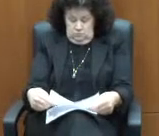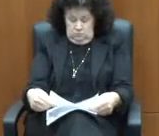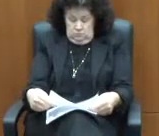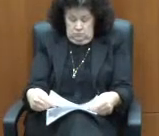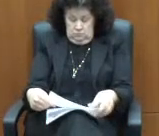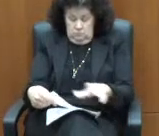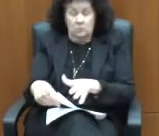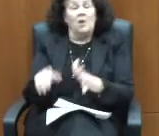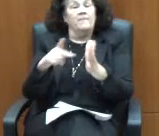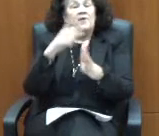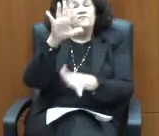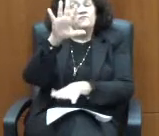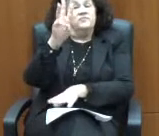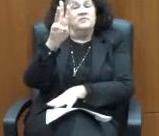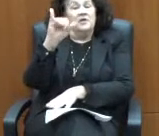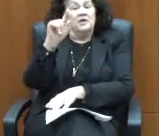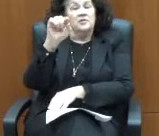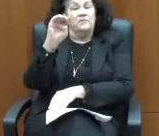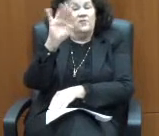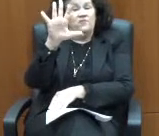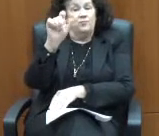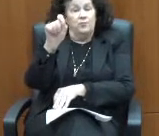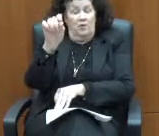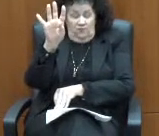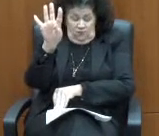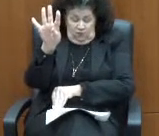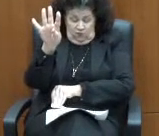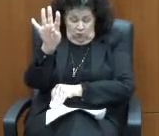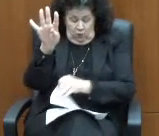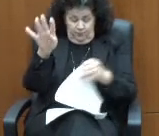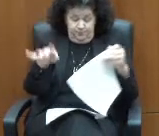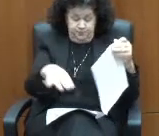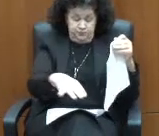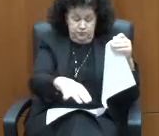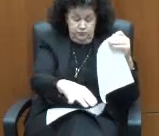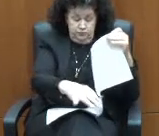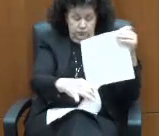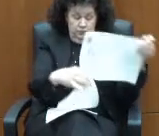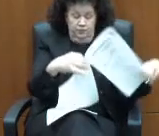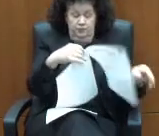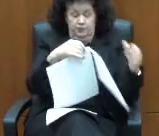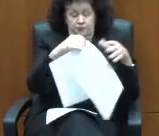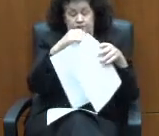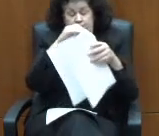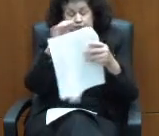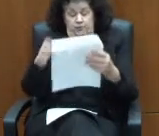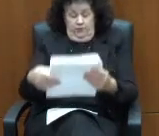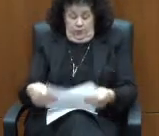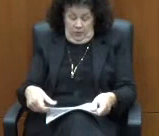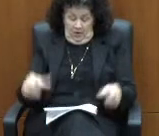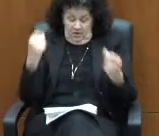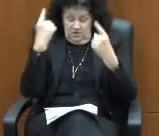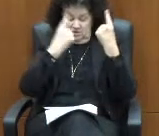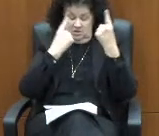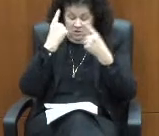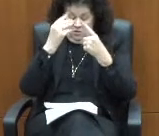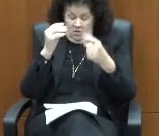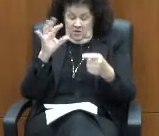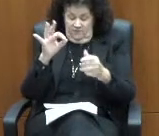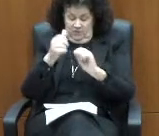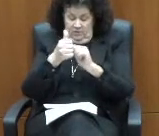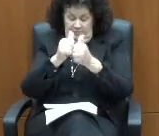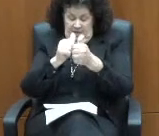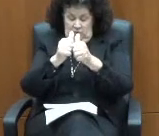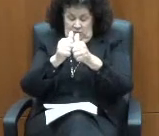On page 56, item 5.4, consideration of fiscal dialogues as a result of the fiscal risk assessment processes.